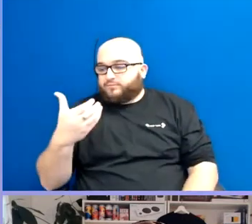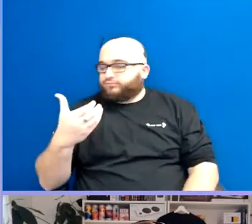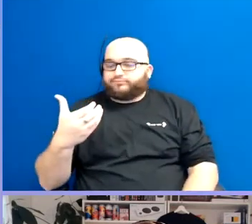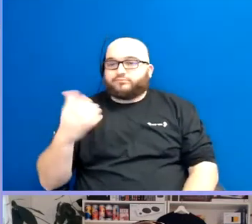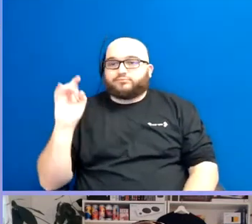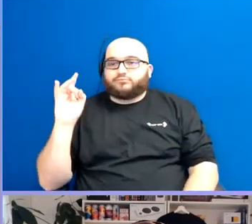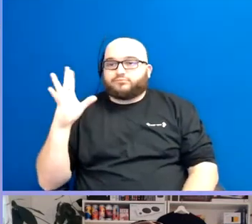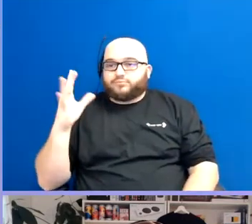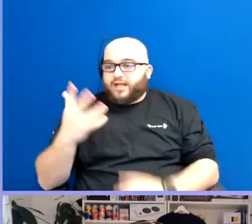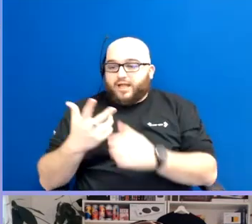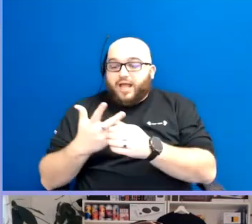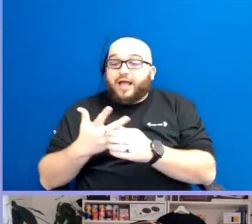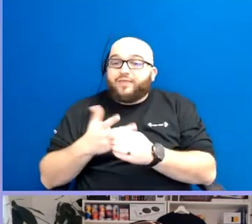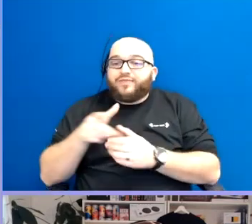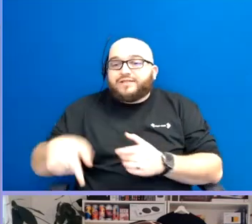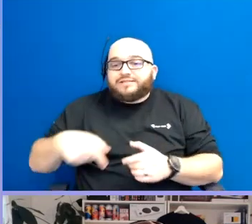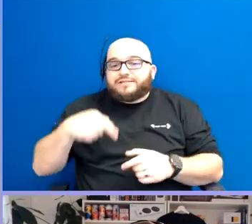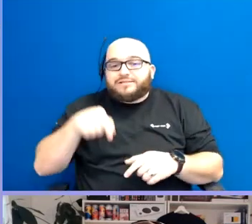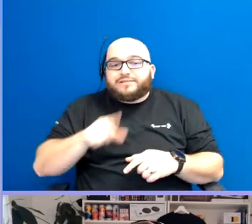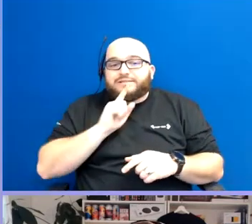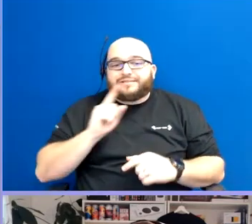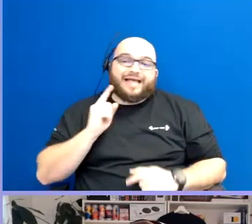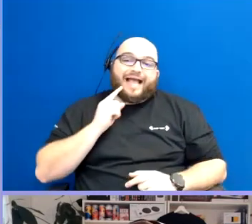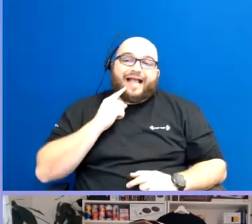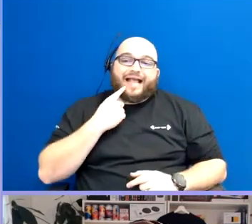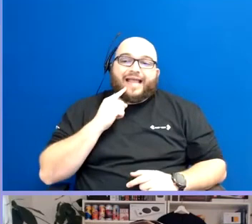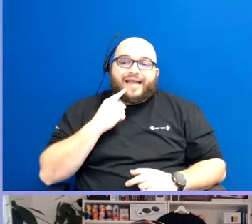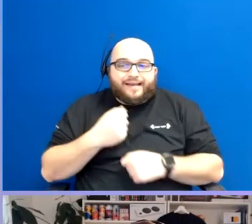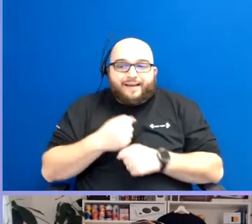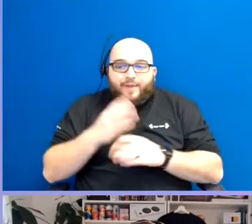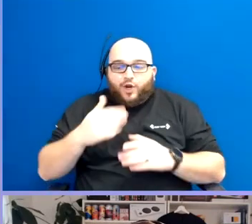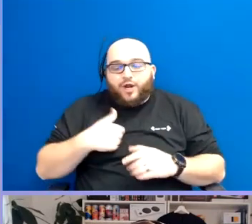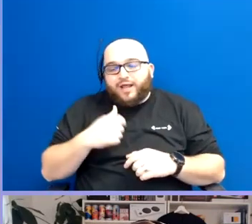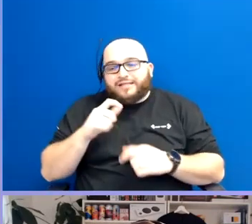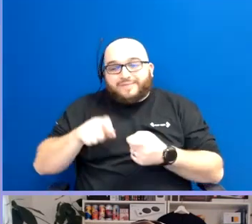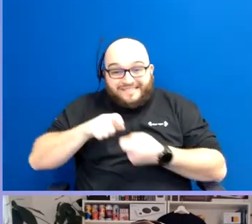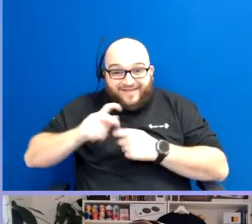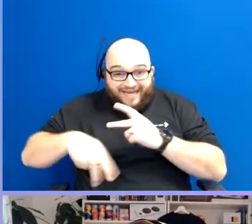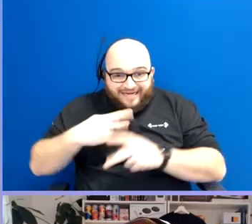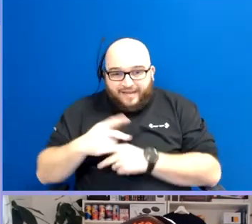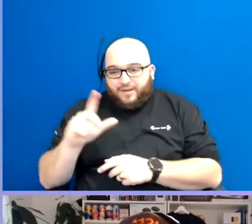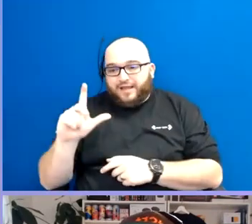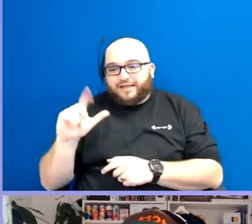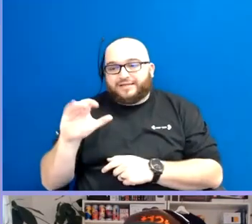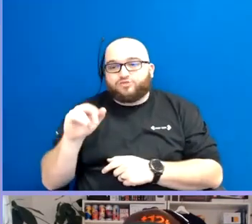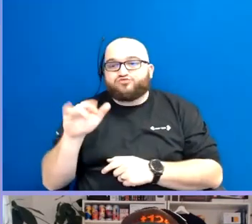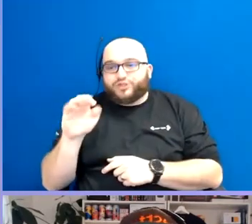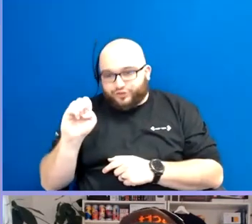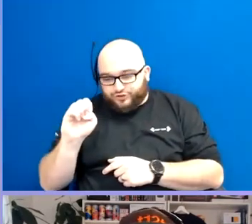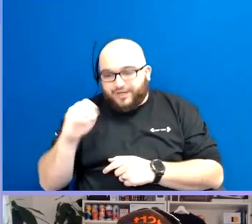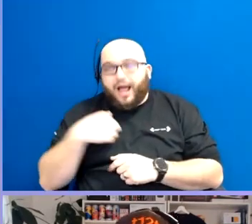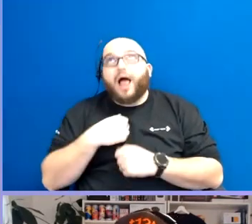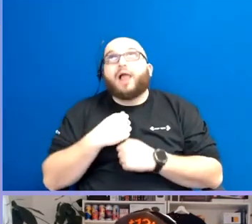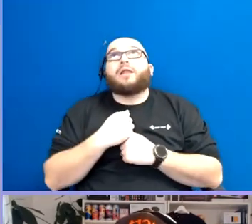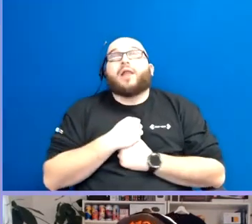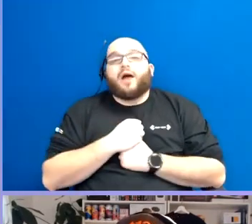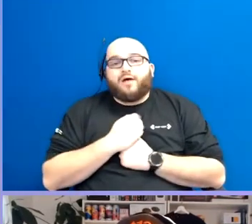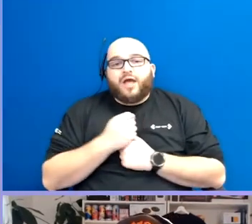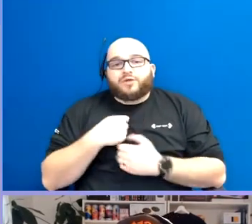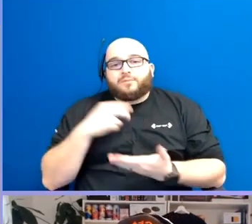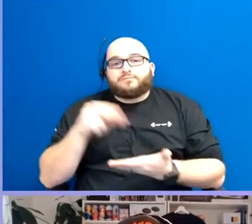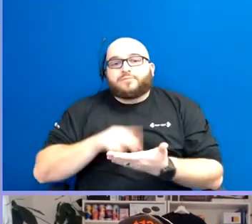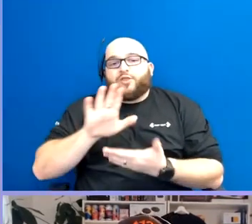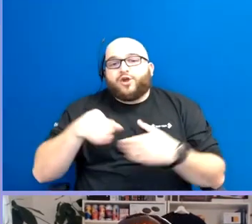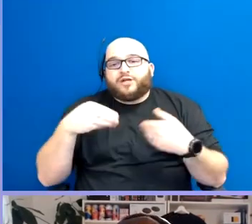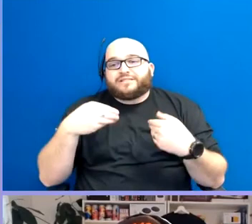manufacturer, which I happen to just love licorice. So I am looking into their sales emails a